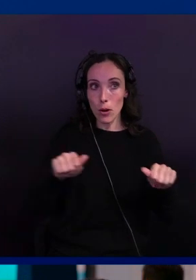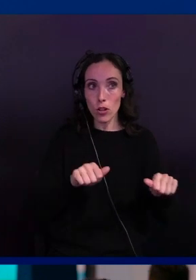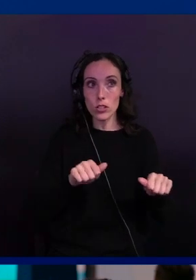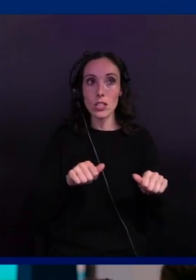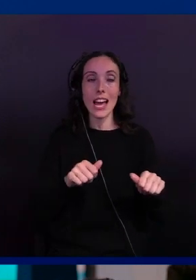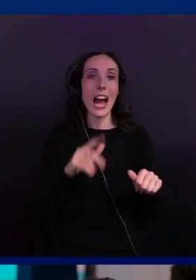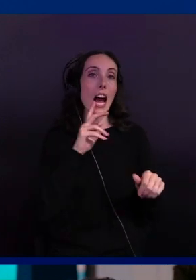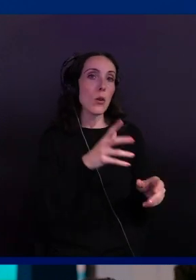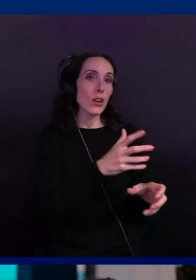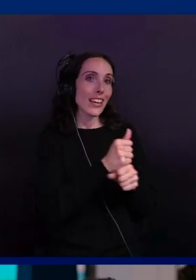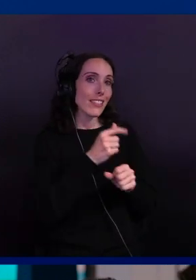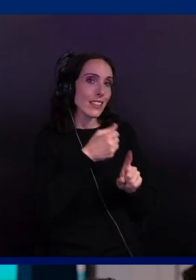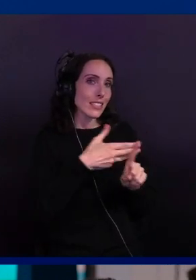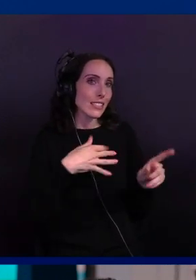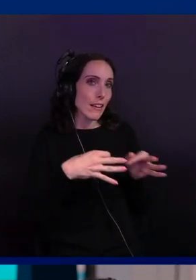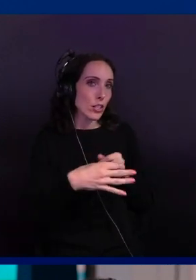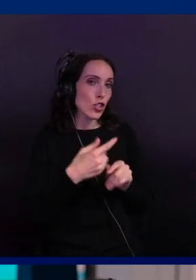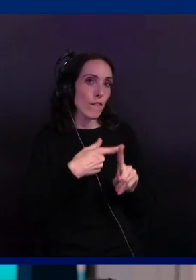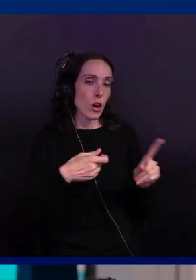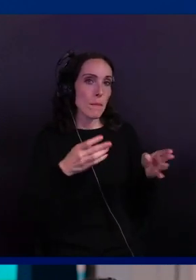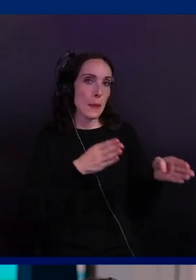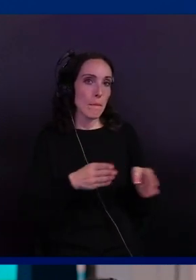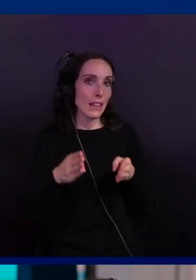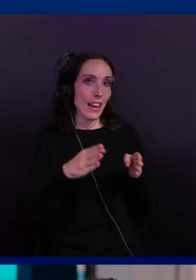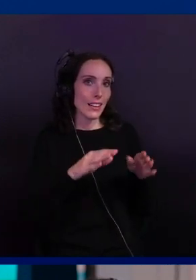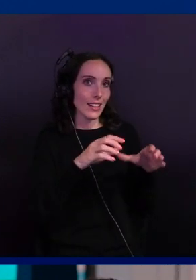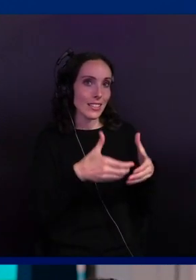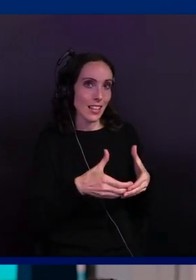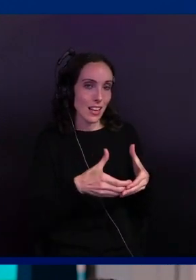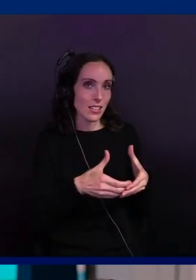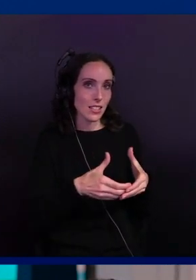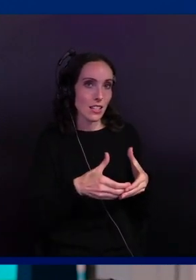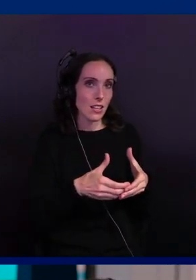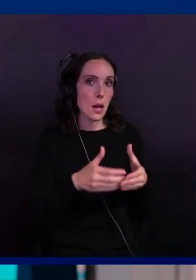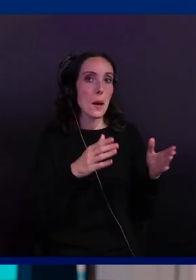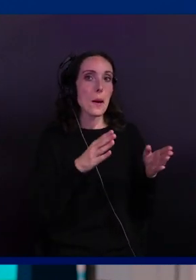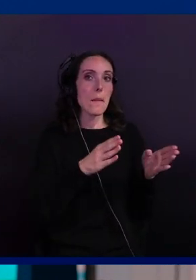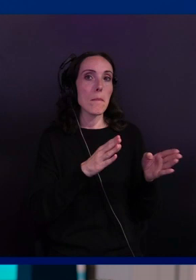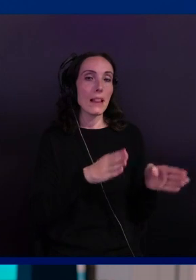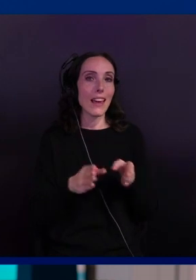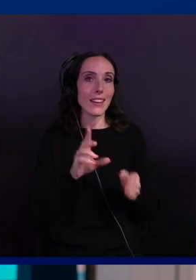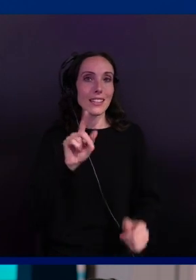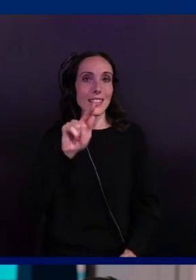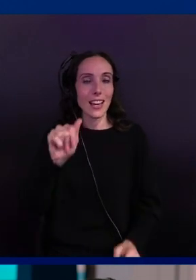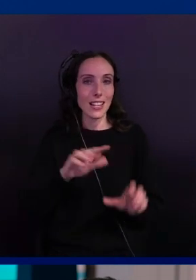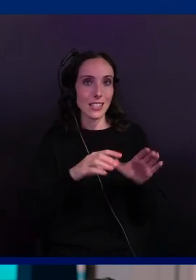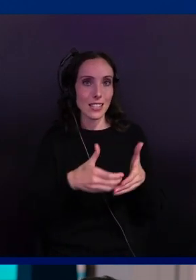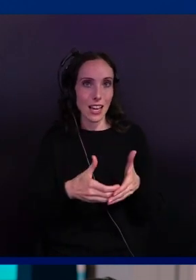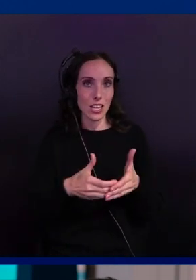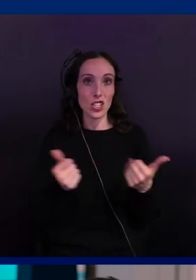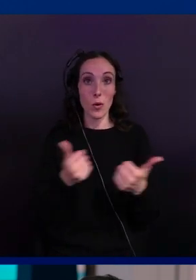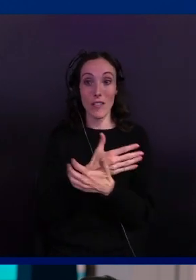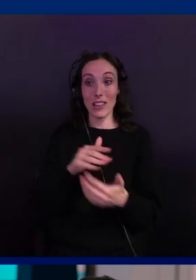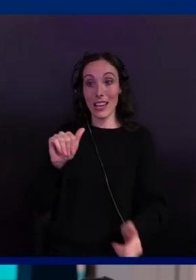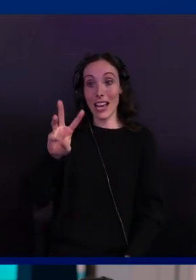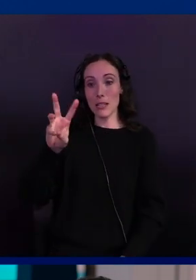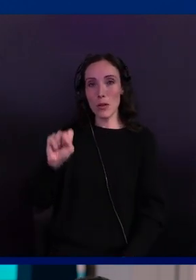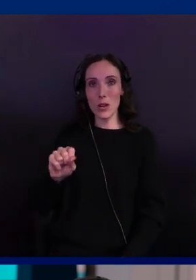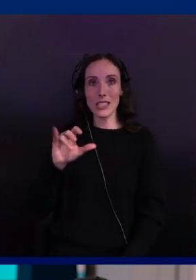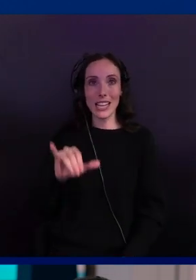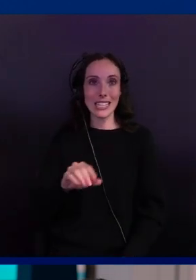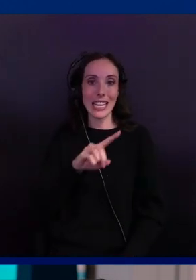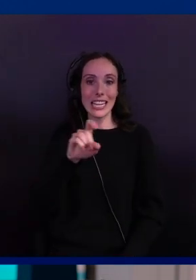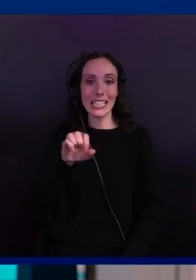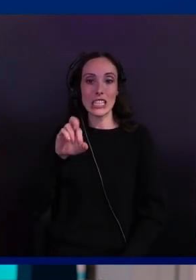data set. Here we are taking the variables from the training data set. Again, in AWS, everything is zero trust. I mean,